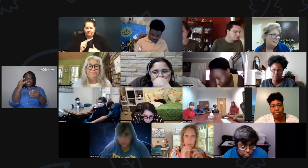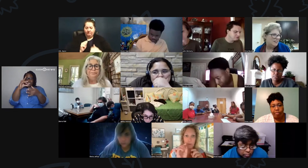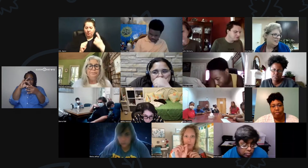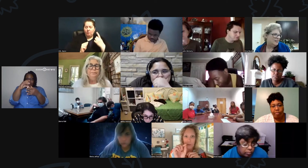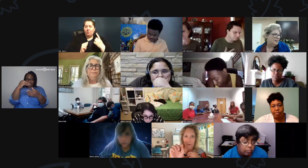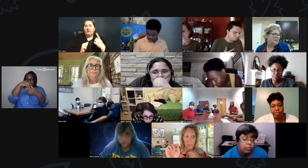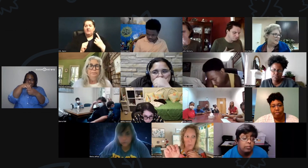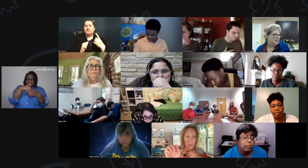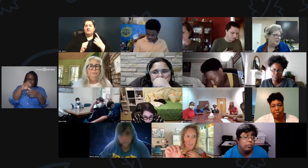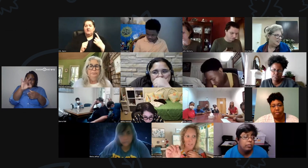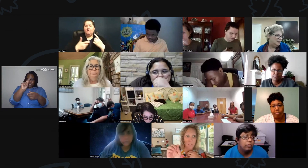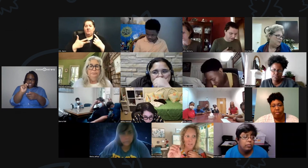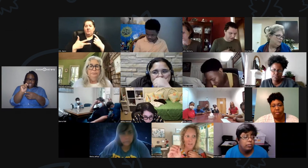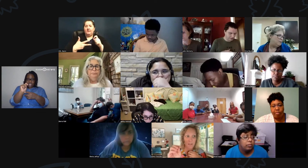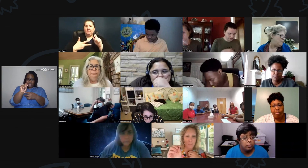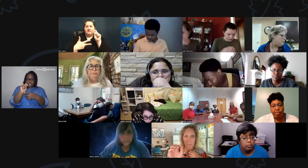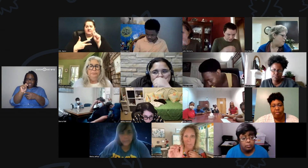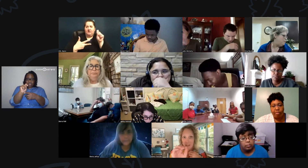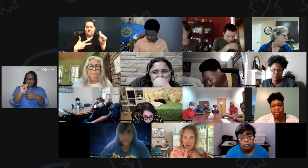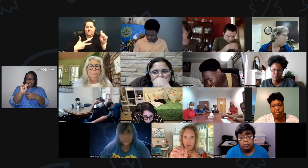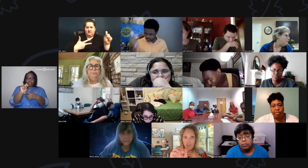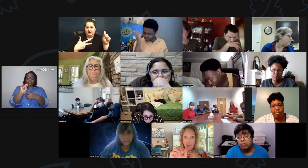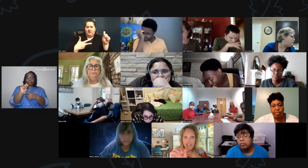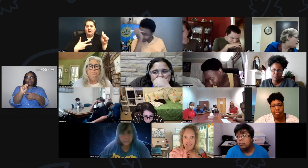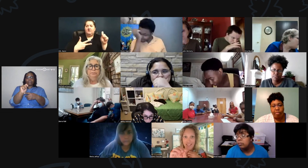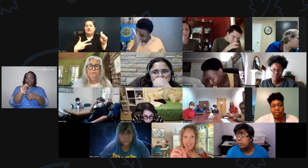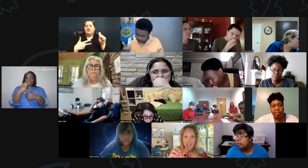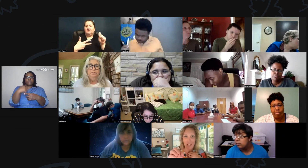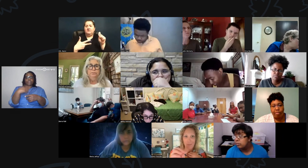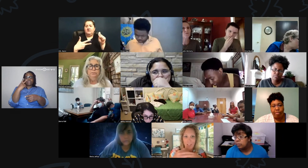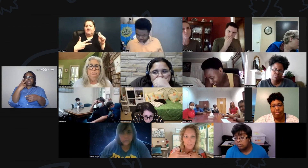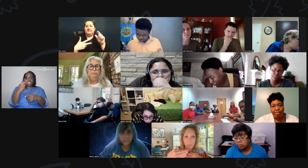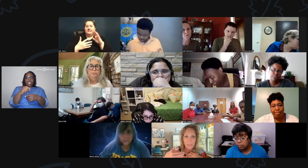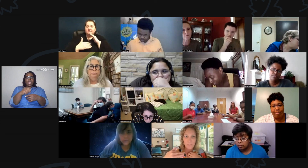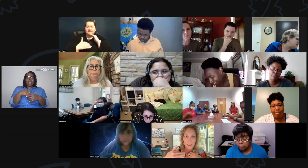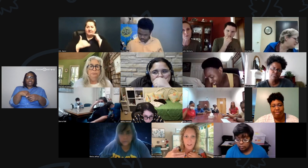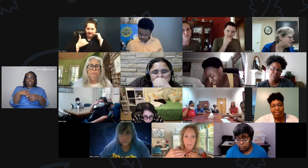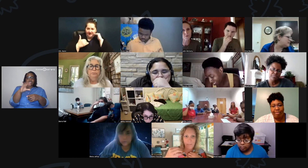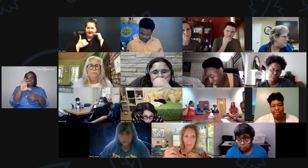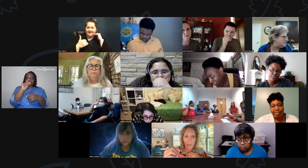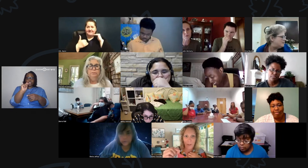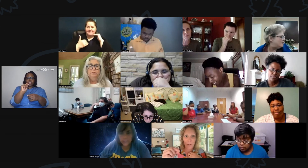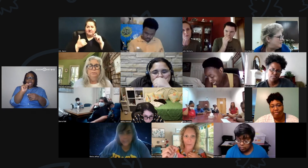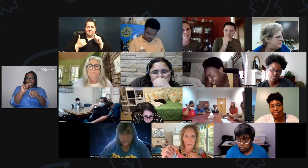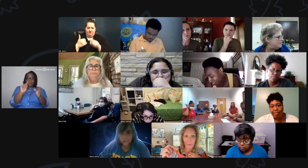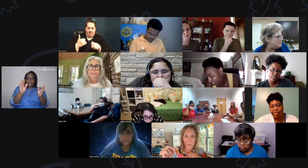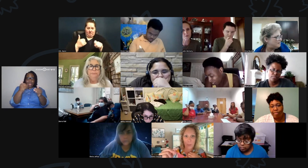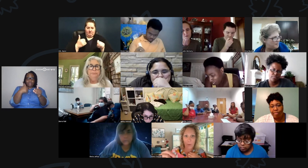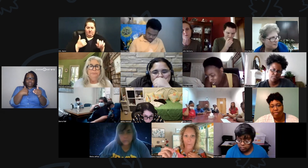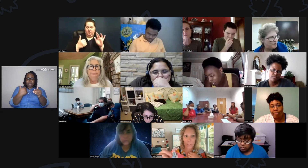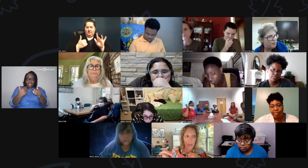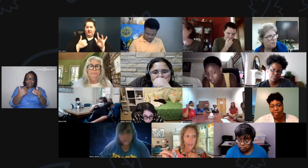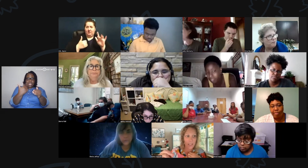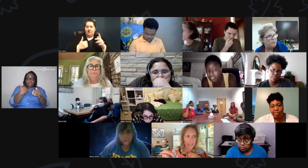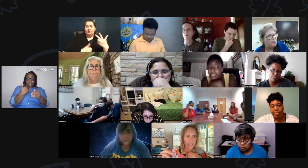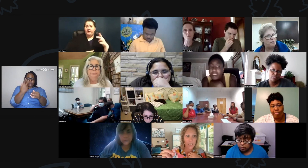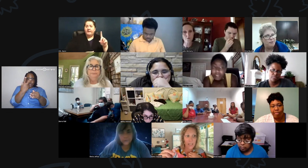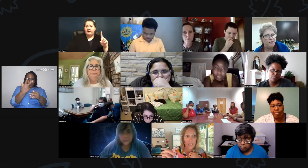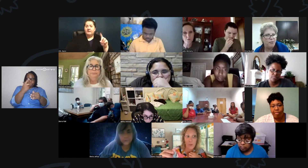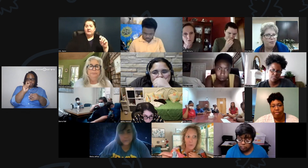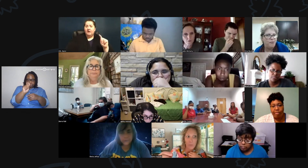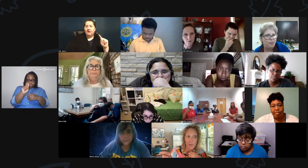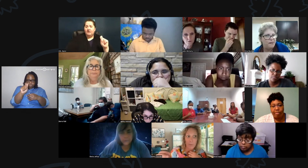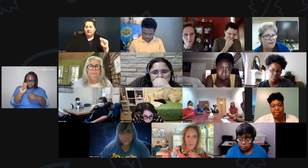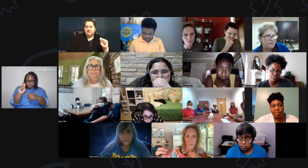there's 3 little dots beside a smiley face in the chat box towards the bottom. If you click on those 3 little dots,